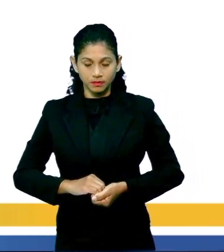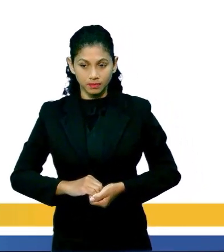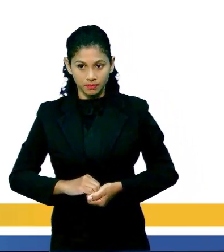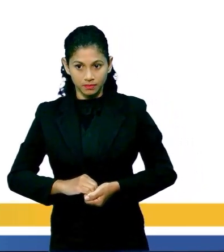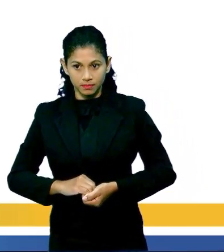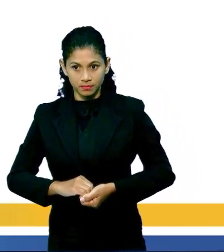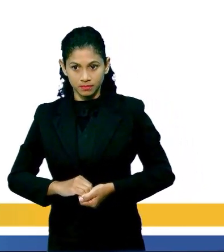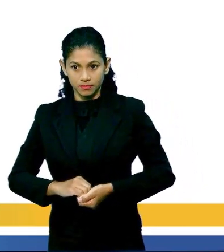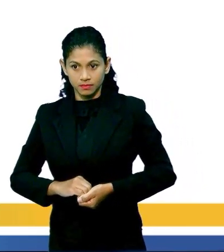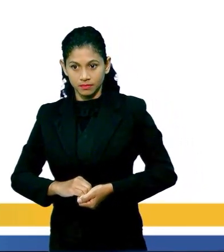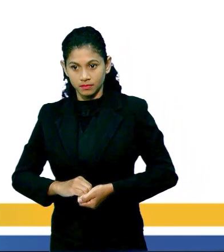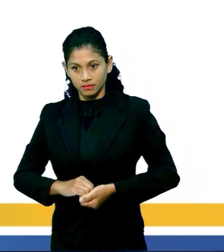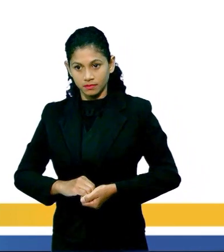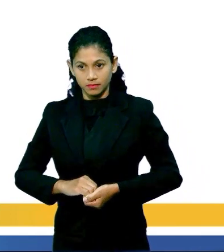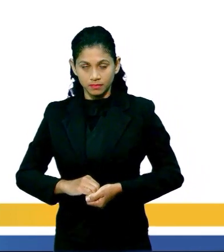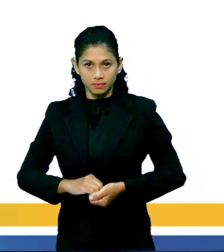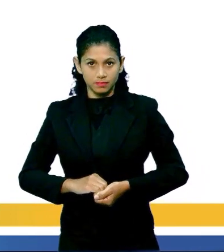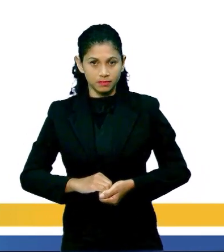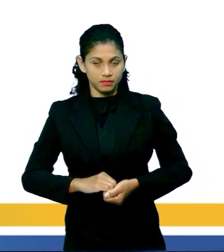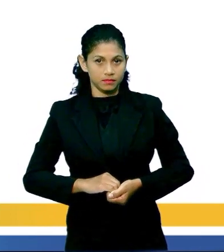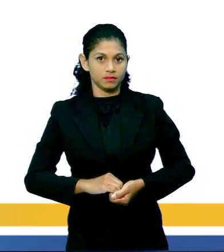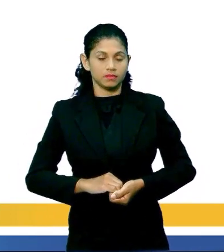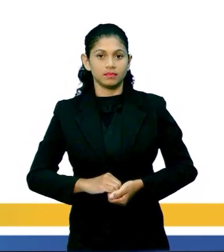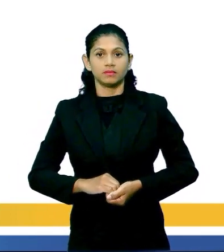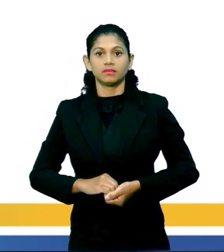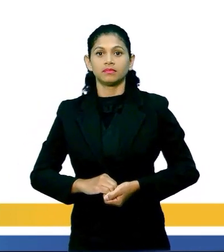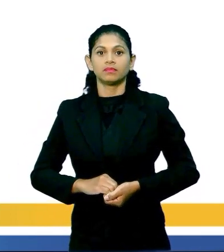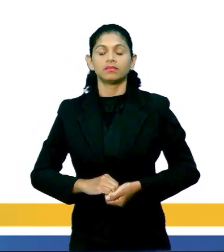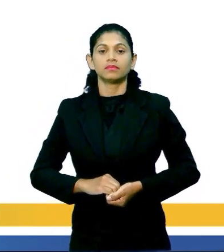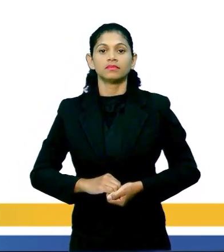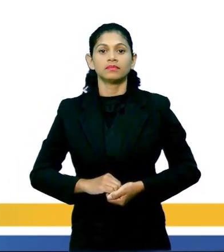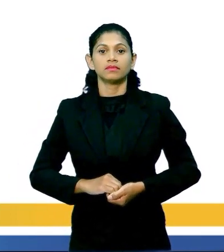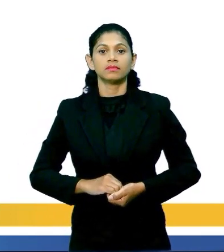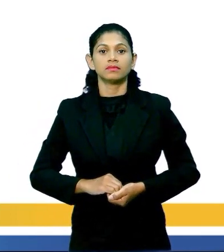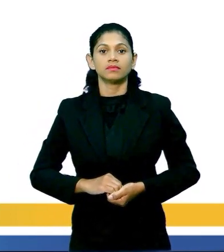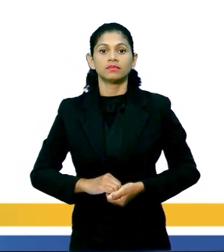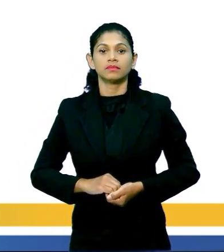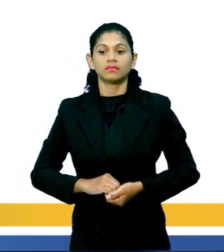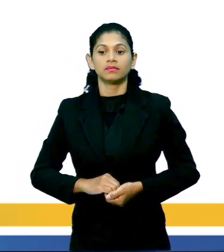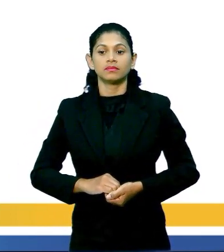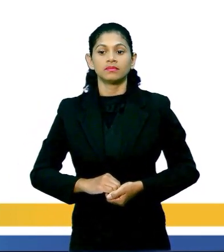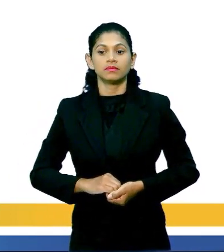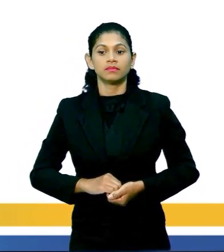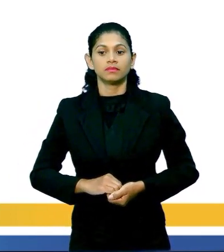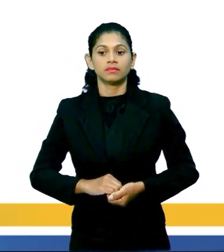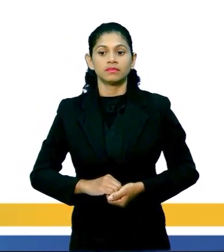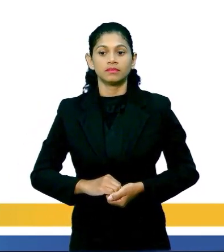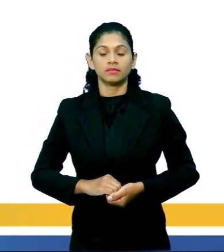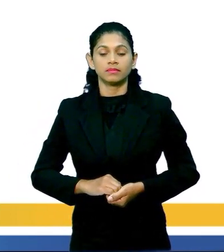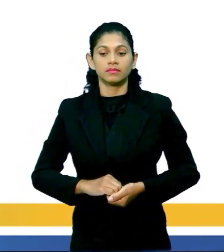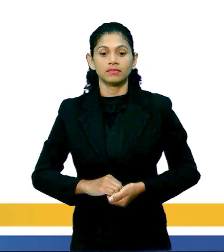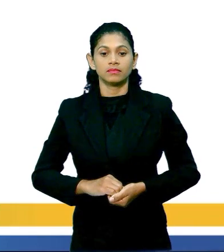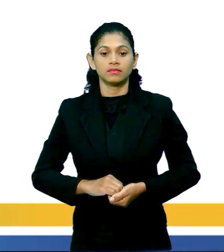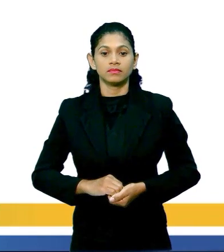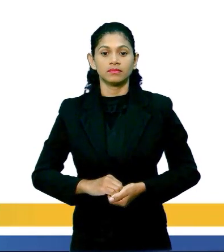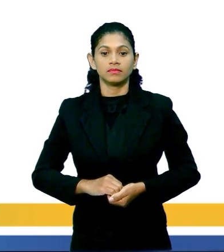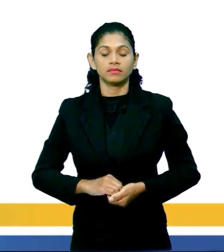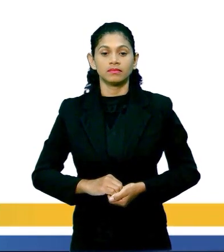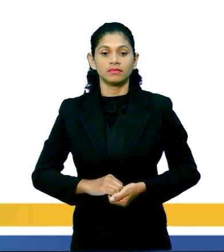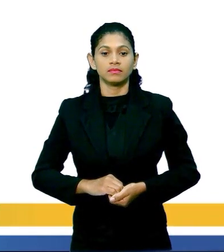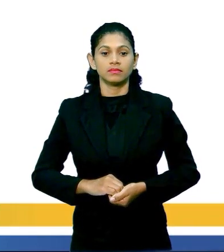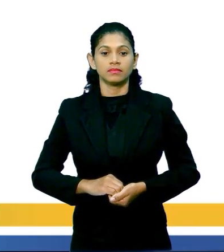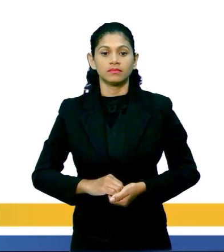included faith-based organizations, trade unions, social movements, community-based